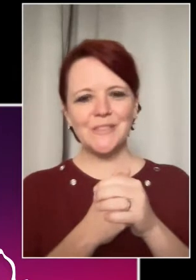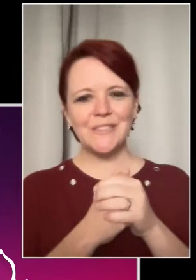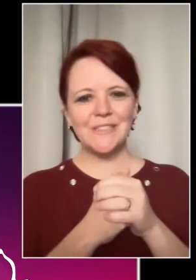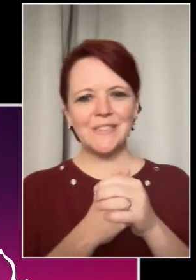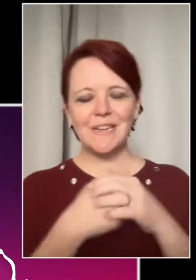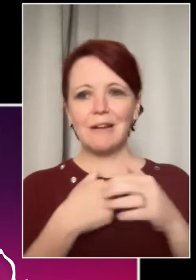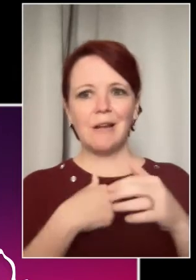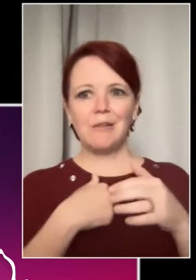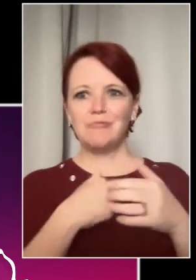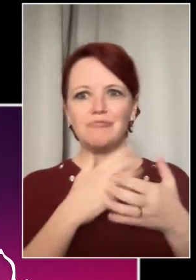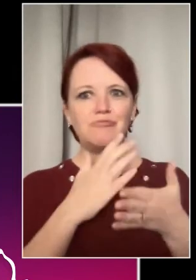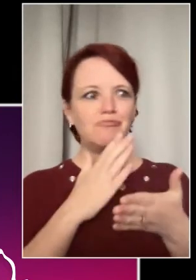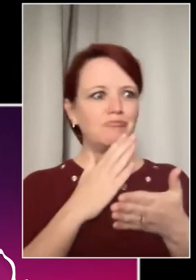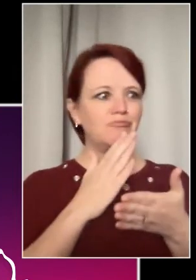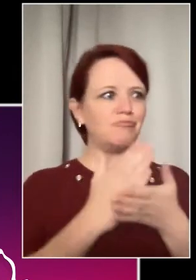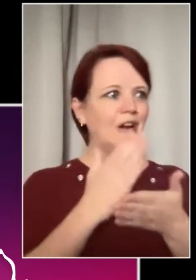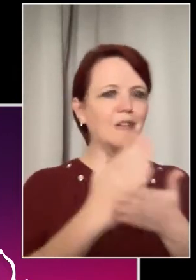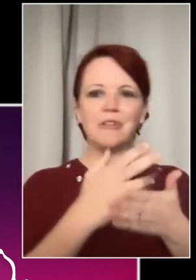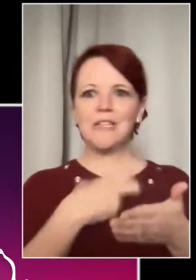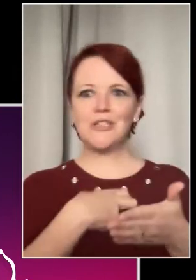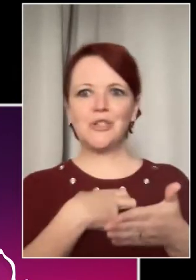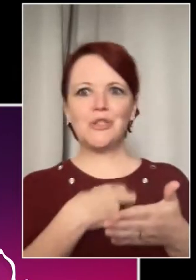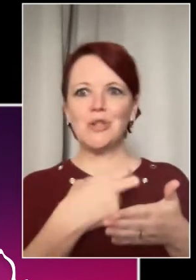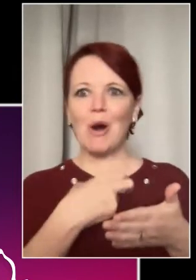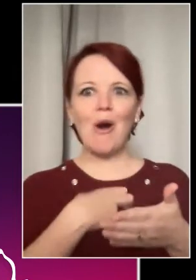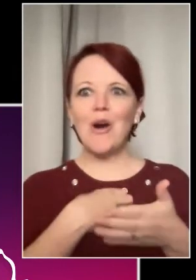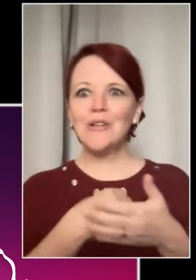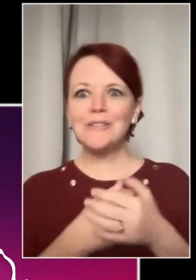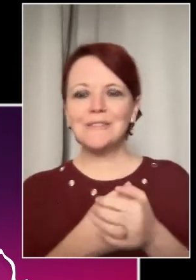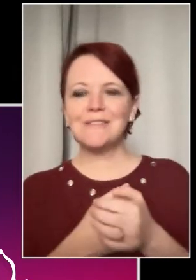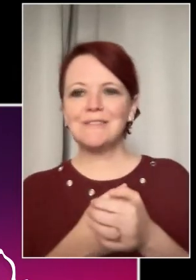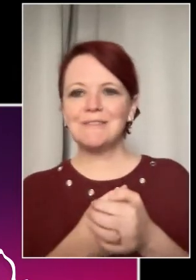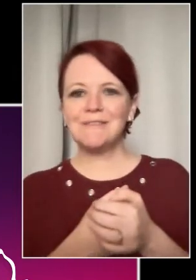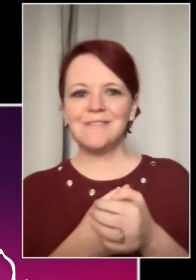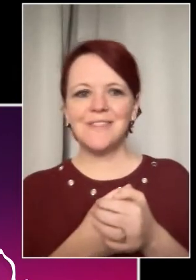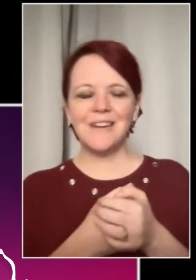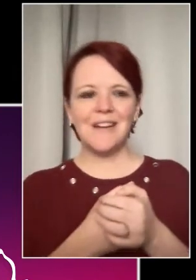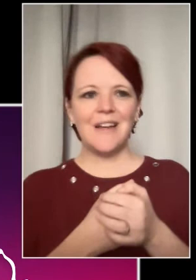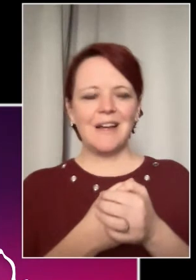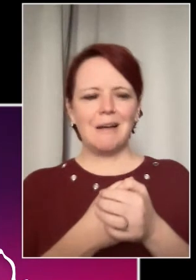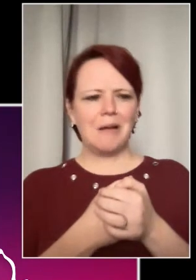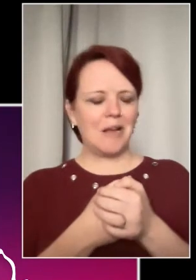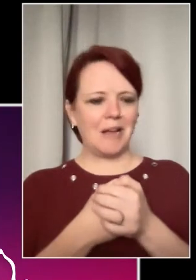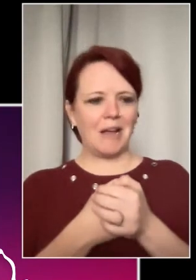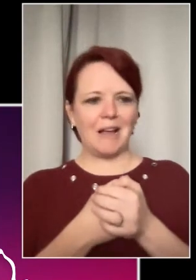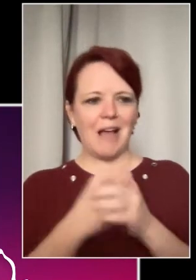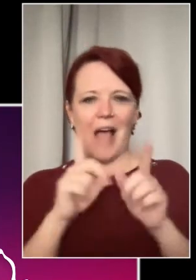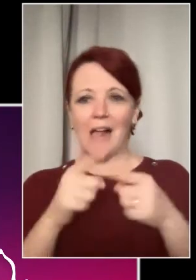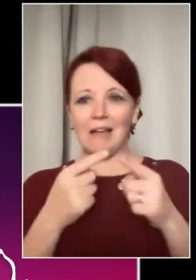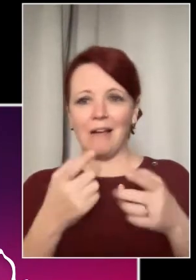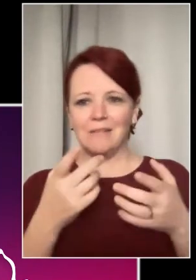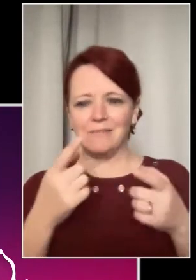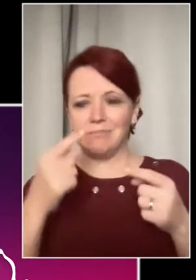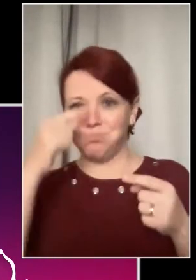I'm really, really, really shocked and surprised. You're still taking it in. Oh, wow. Yeah.